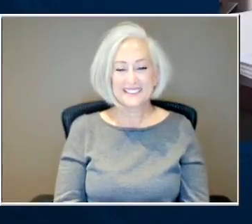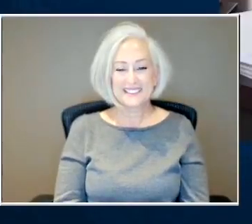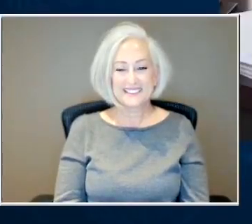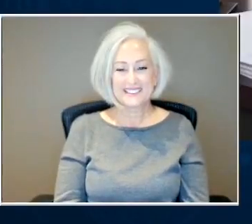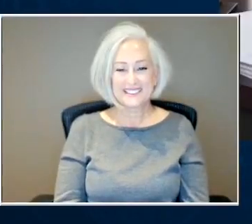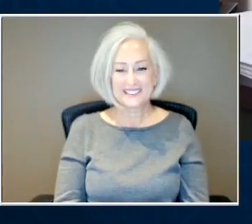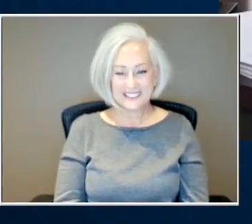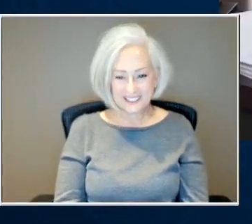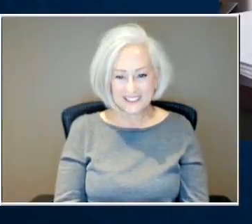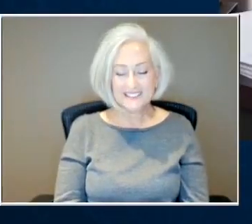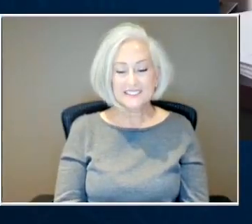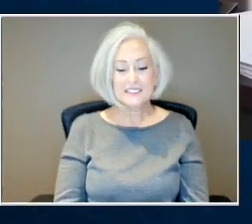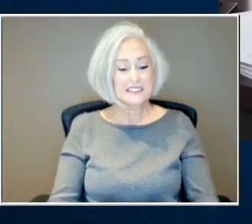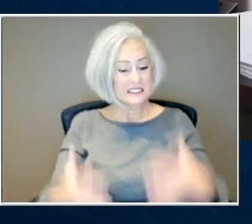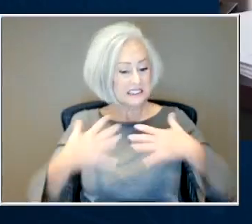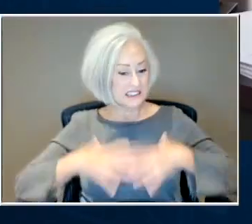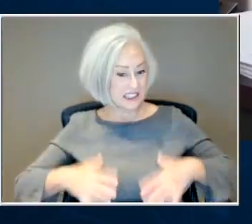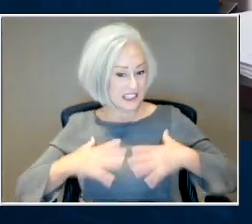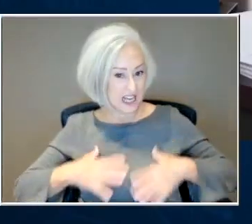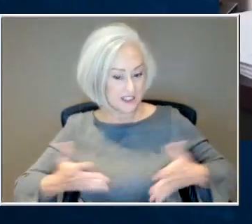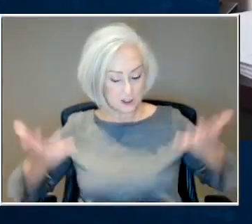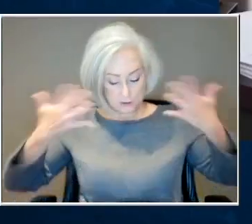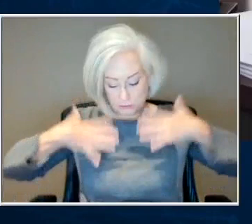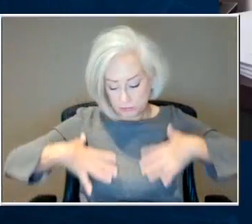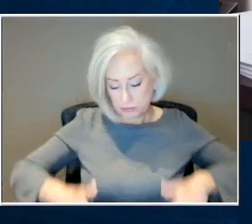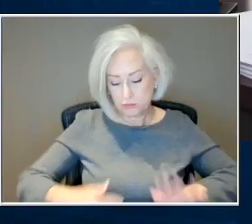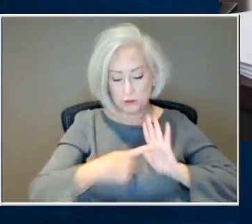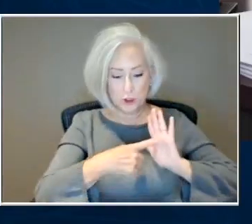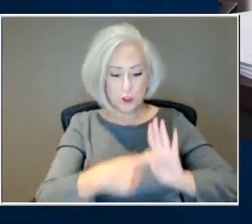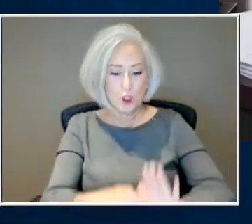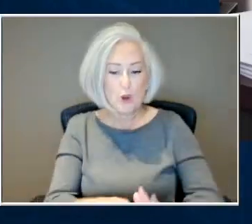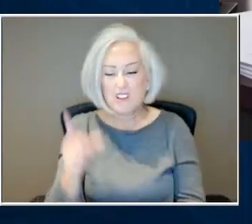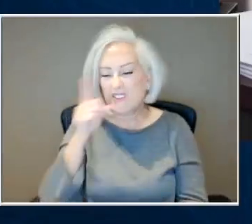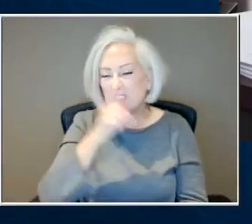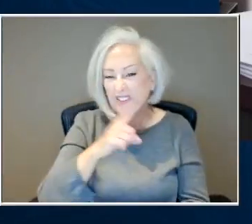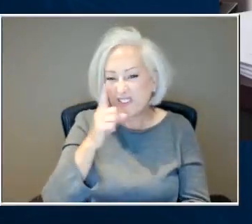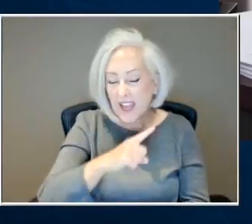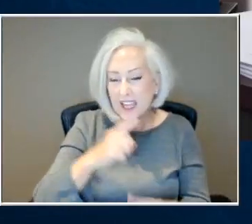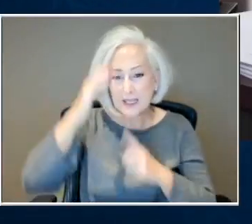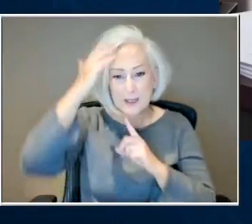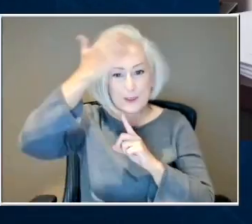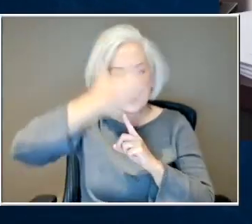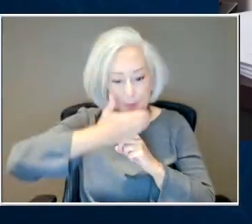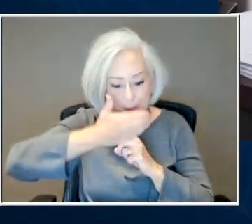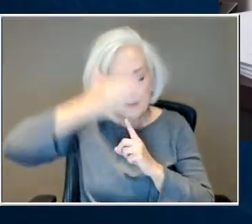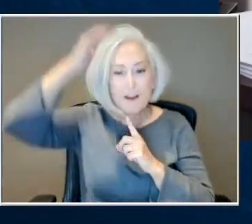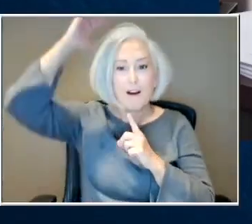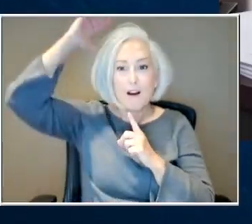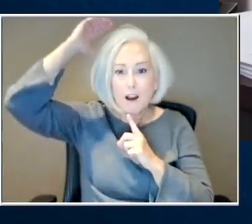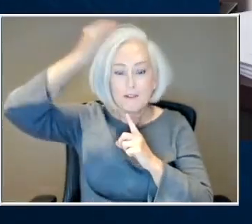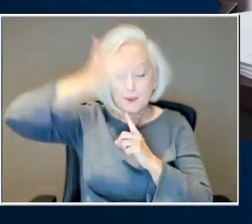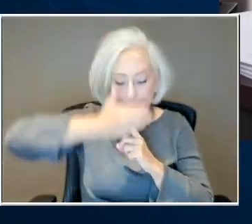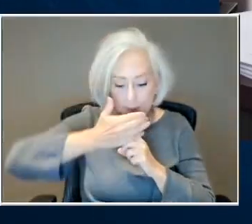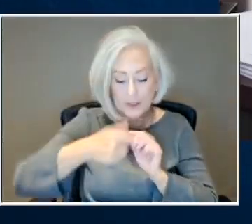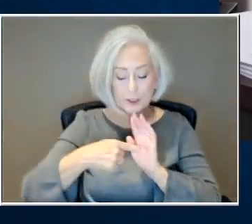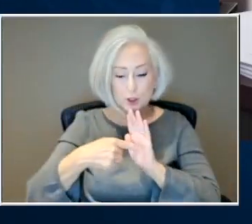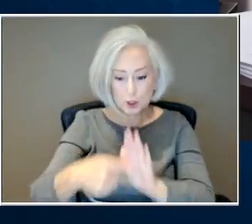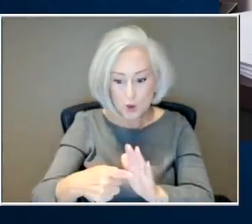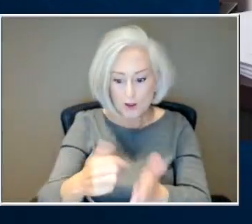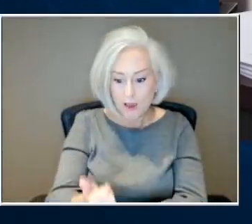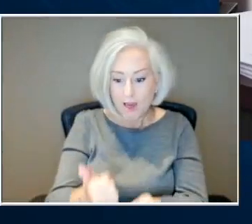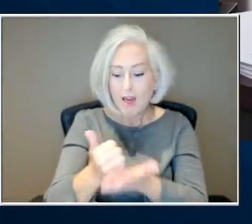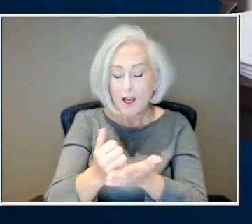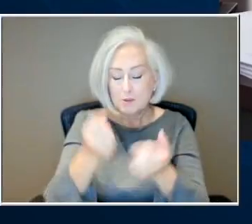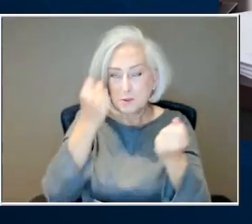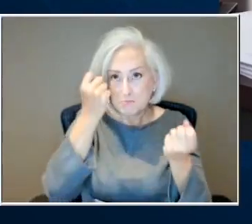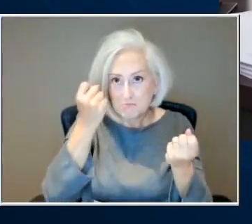Getting costumes out and kind of showing that they're pretend, putting masks on, taking them off. Really helps them